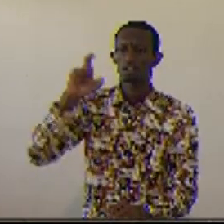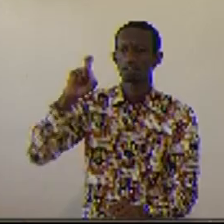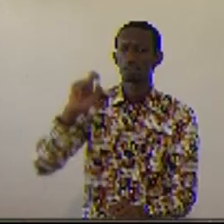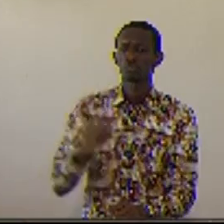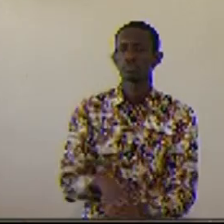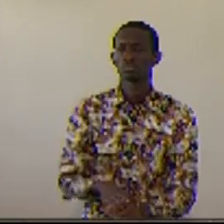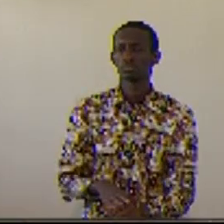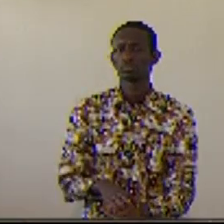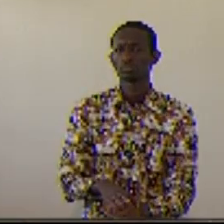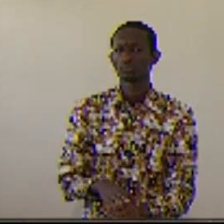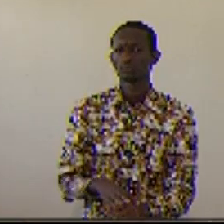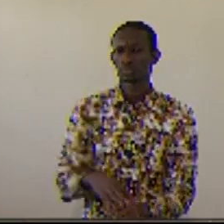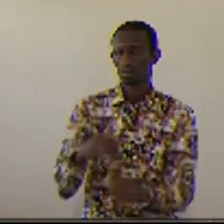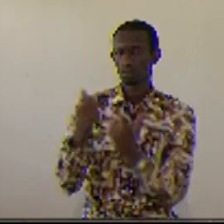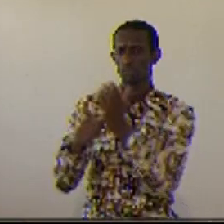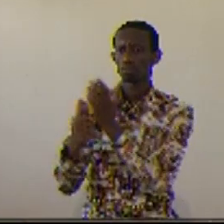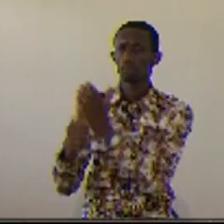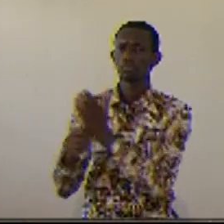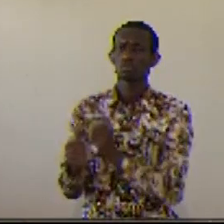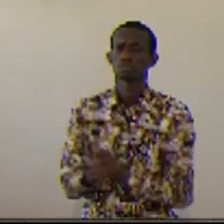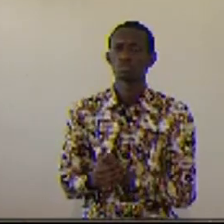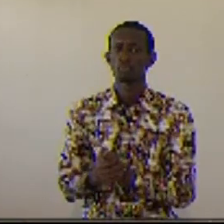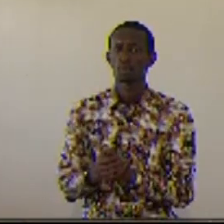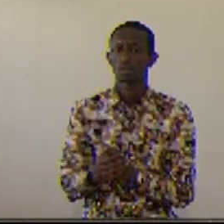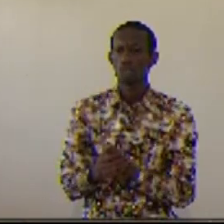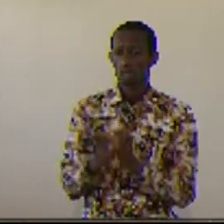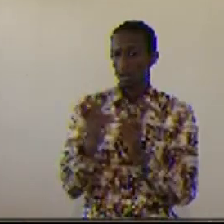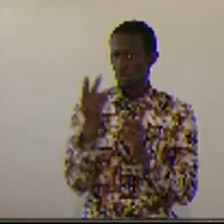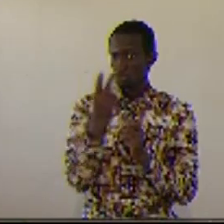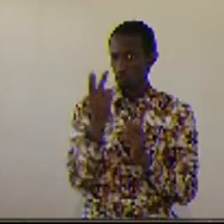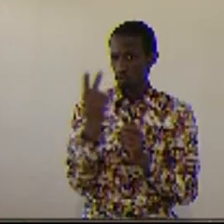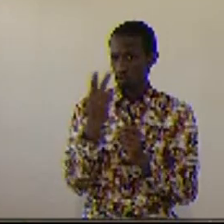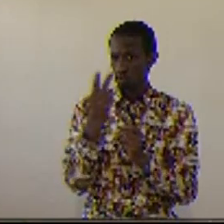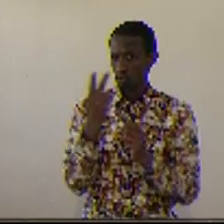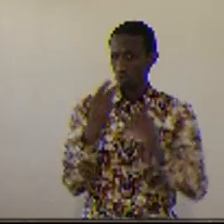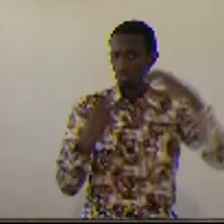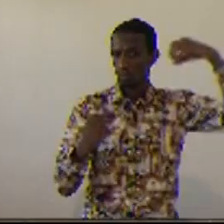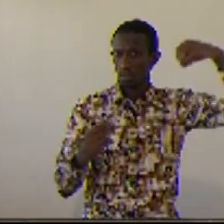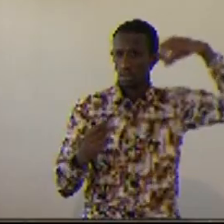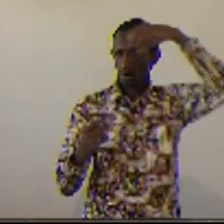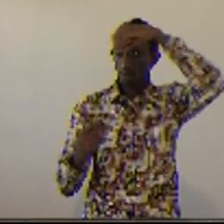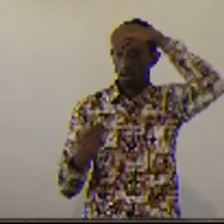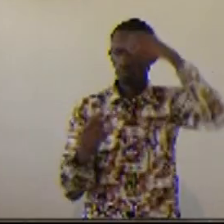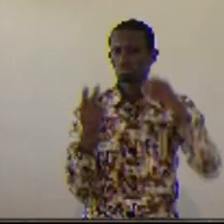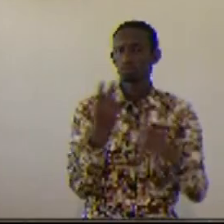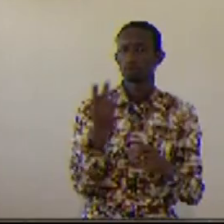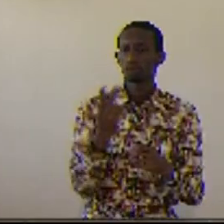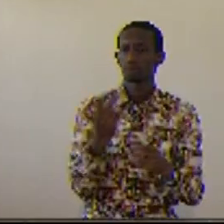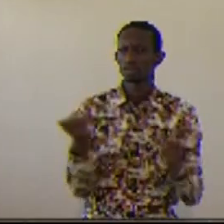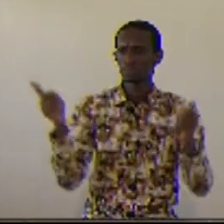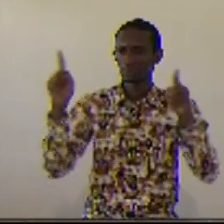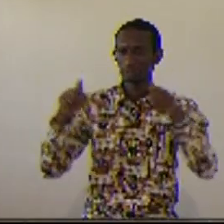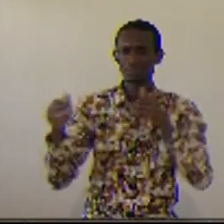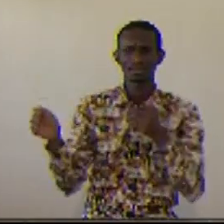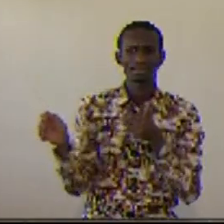Whereas the electrons here, for this and this one to overlap, the distance has to come close. So these carbons have